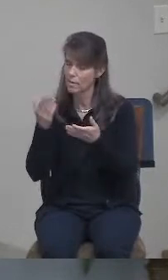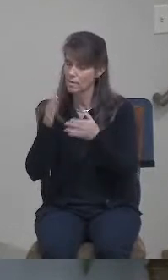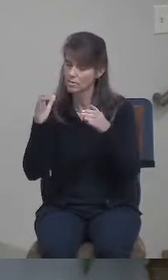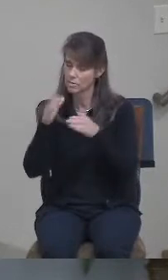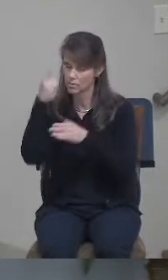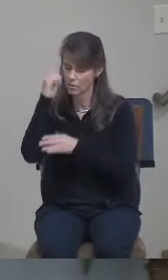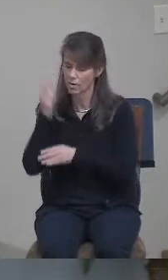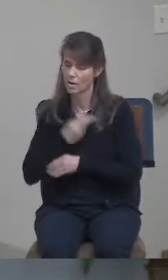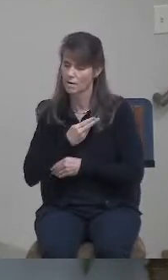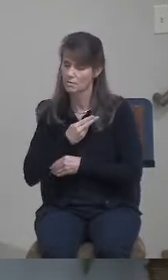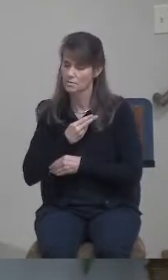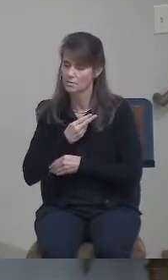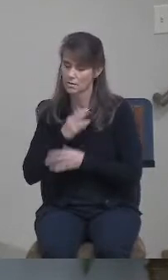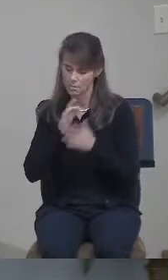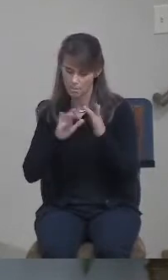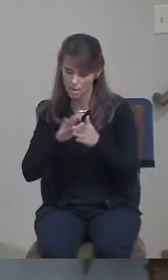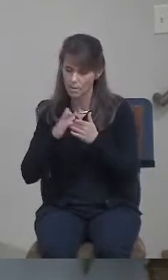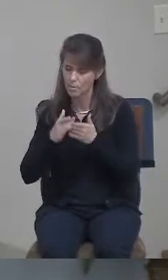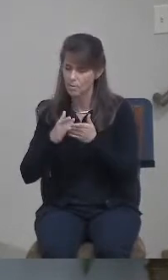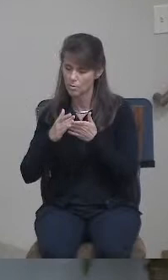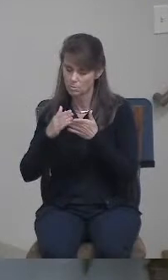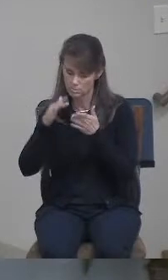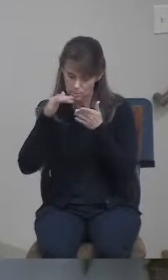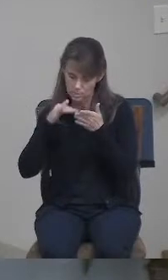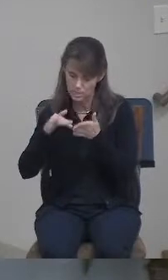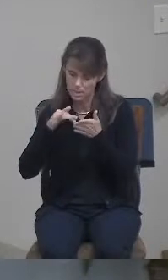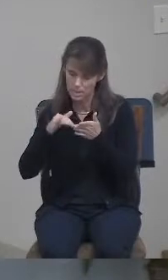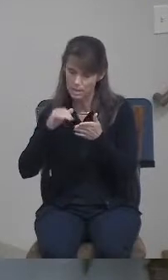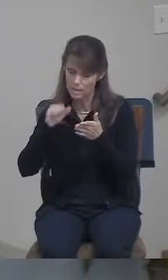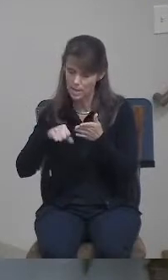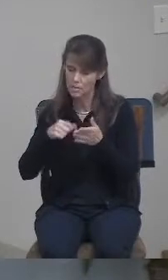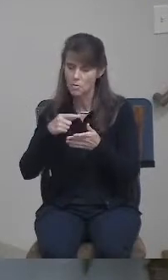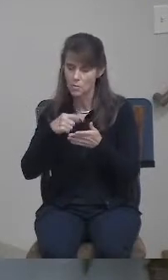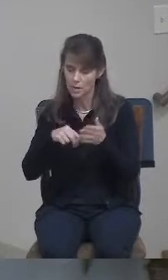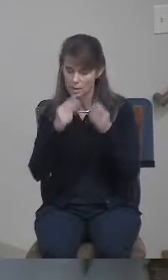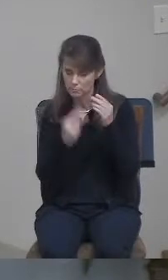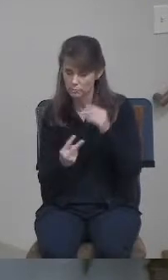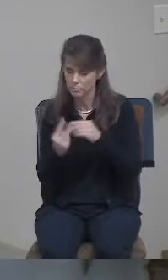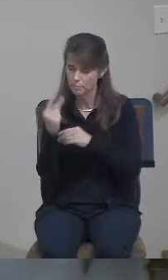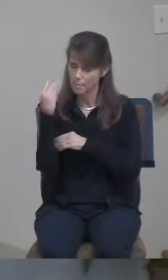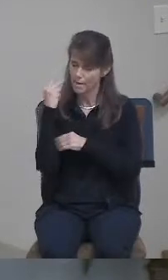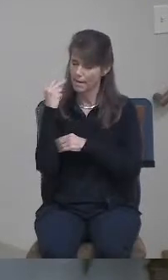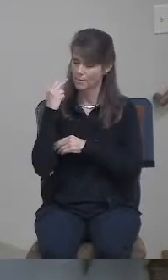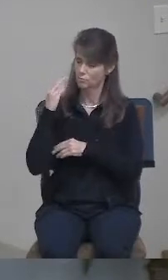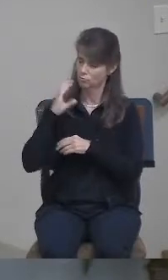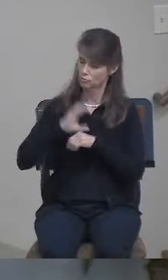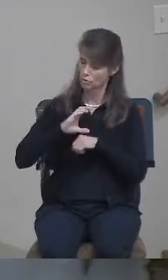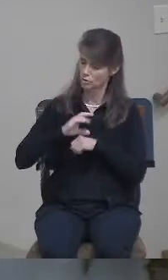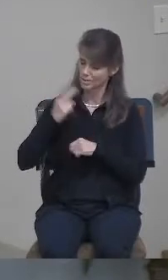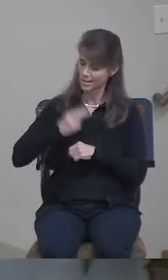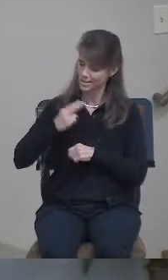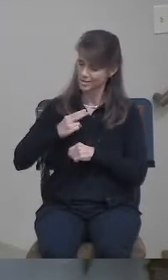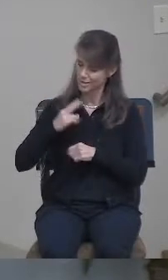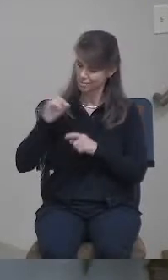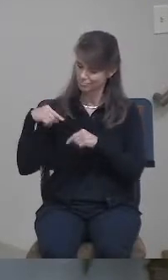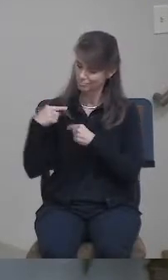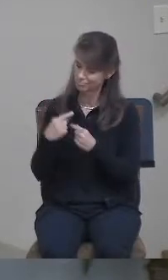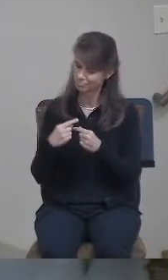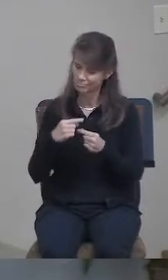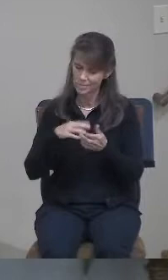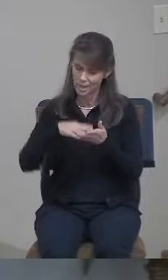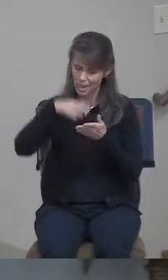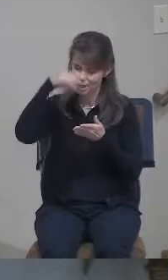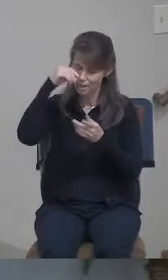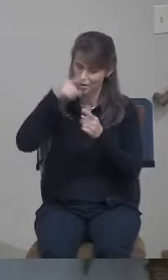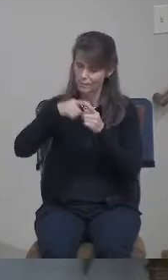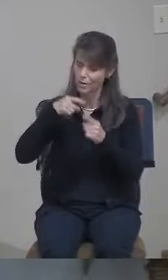bestow upon us. We're thankful that we can look back in church history and we can learn from these men who were determined